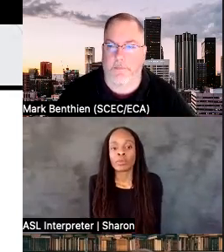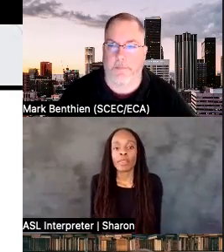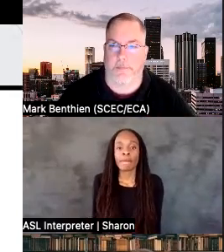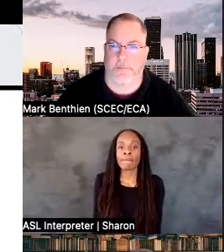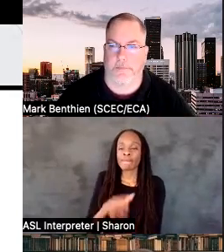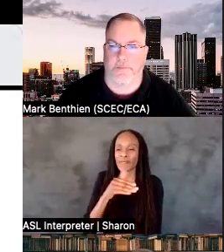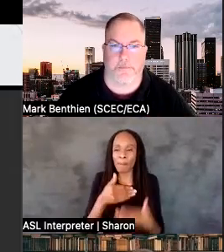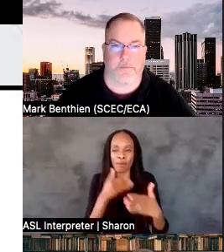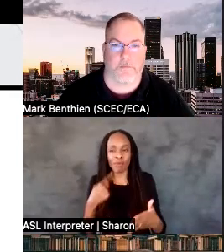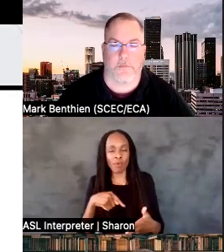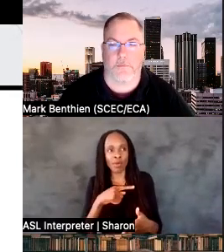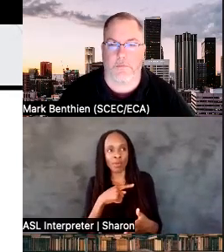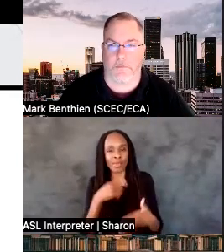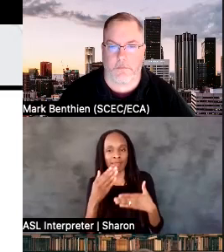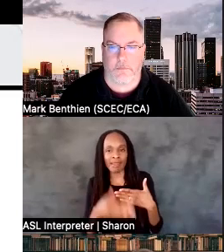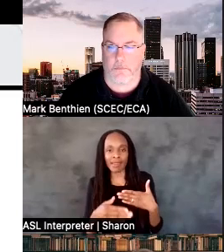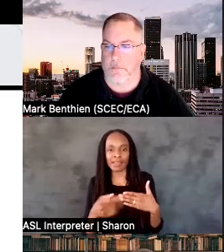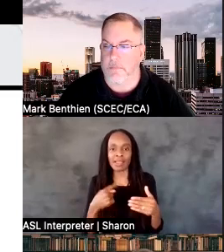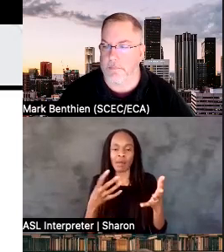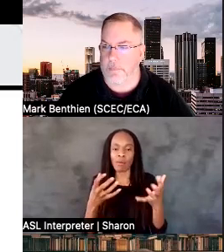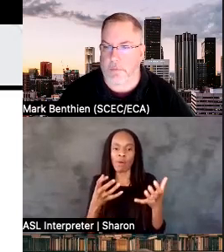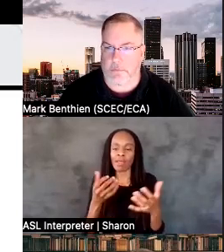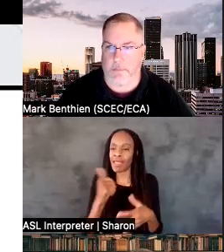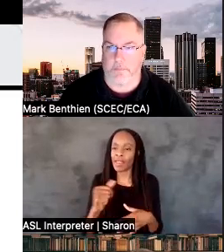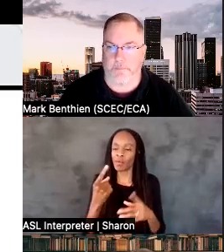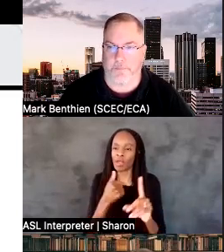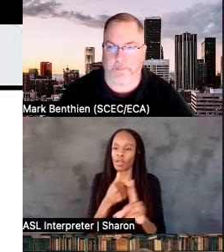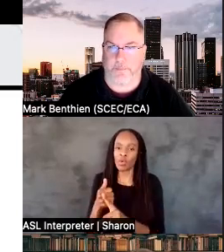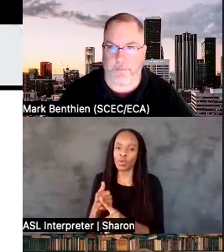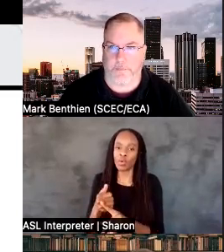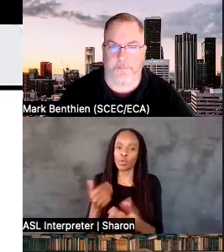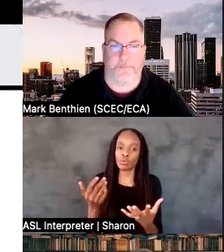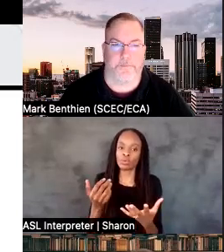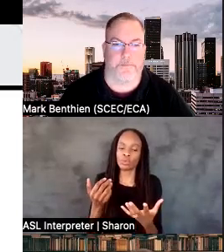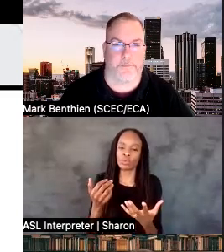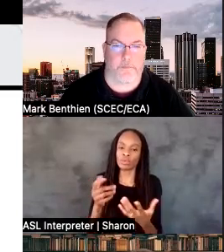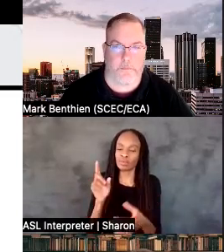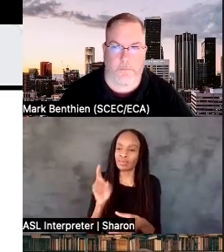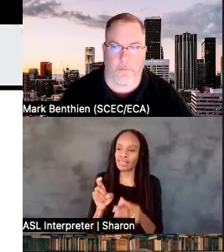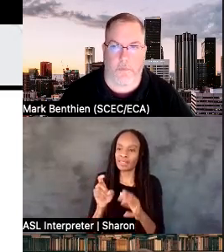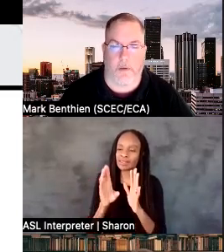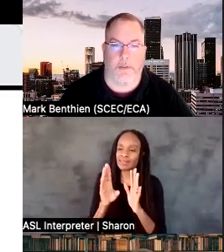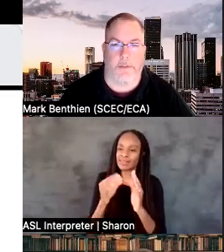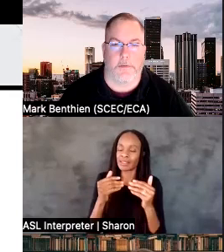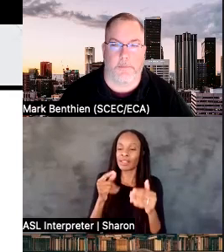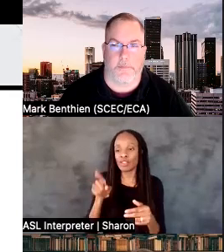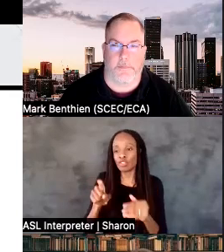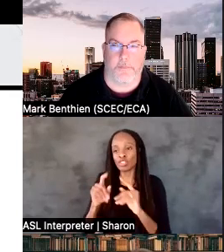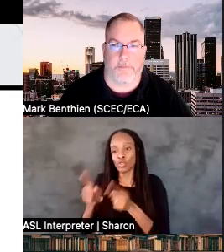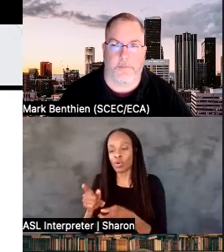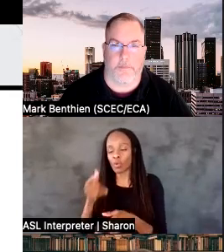really recommend that anyone go who doesn't have a lot of background with people with disabilities, because you really understand more about